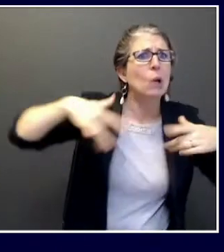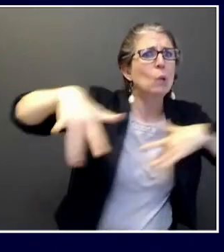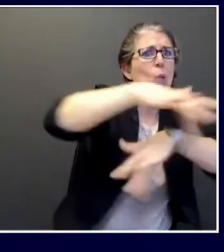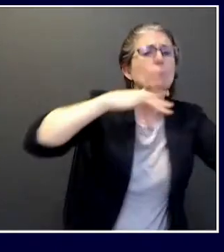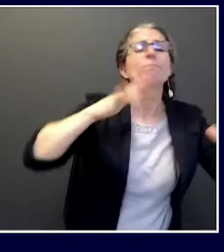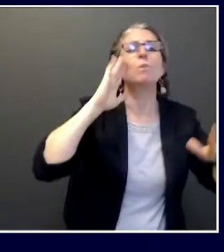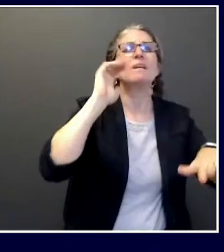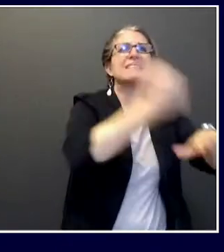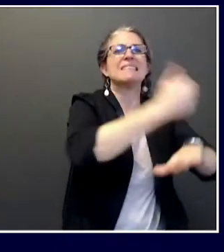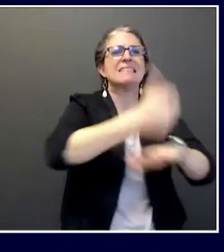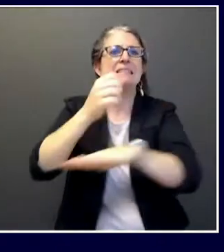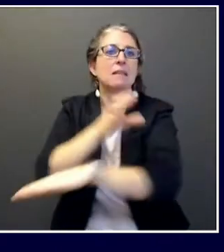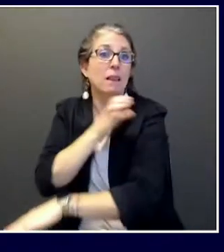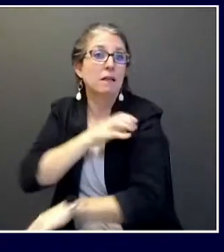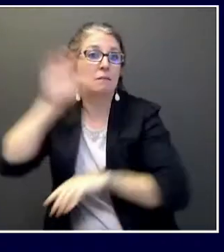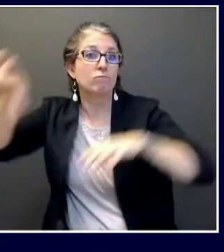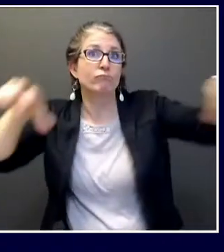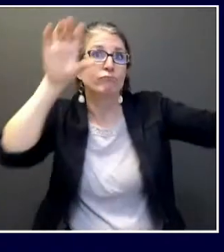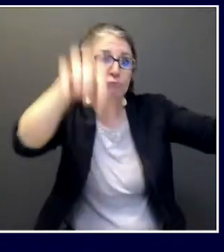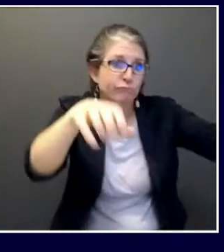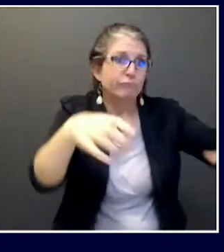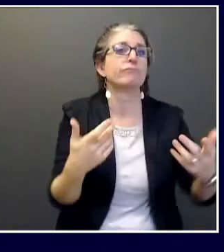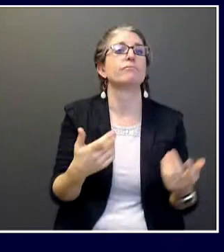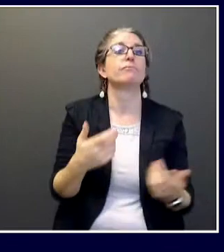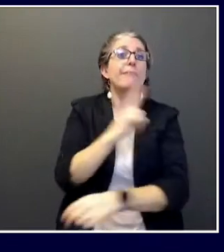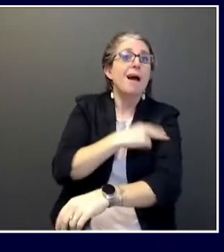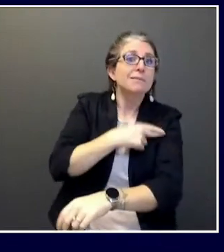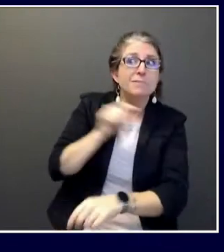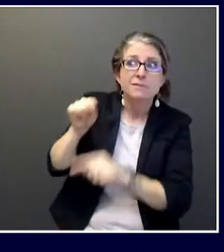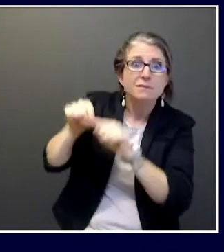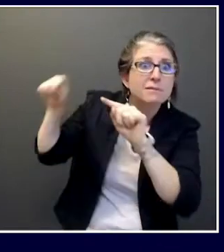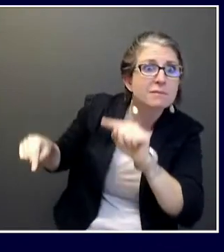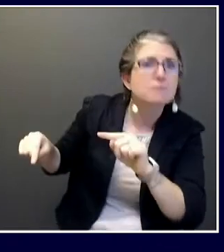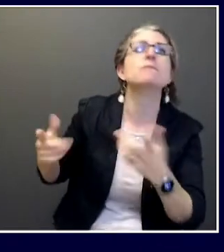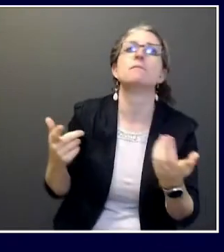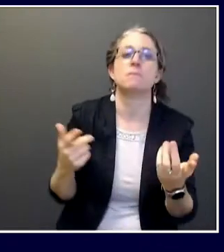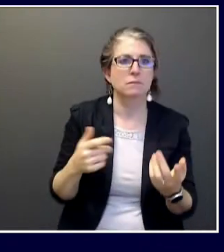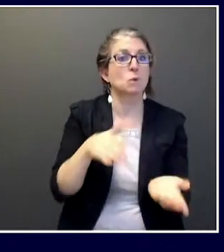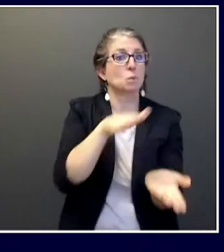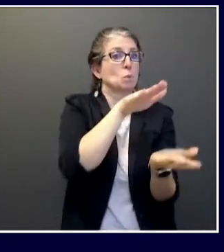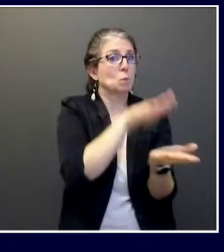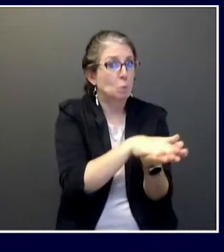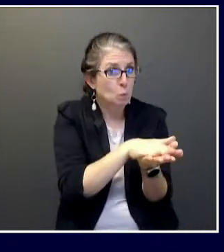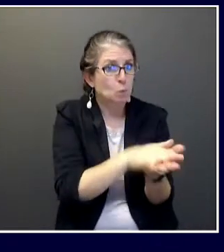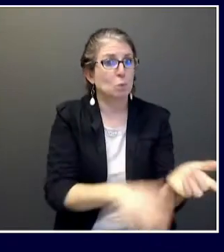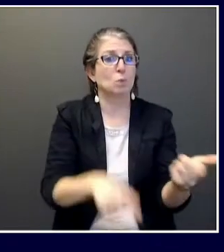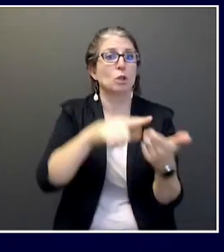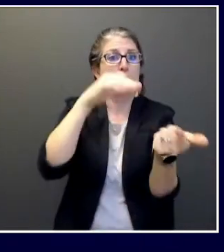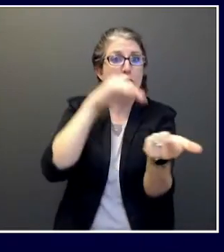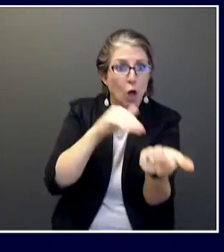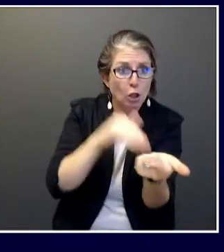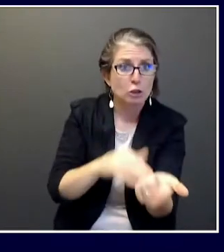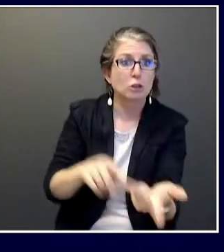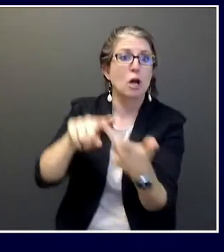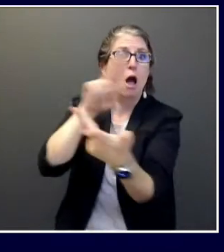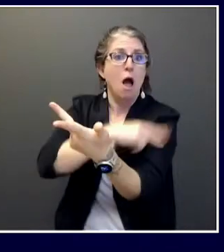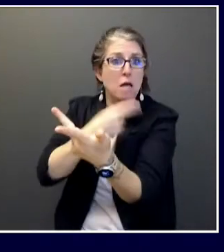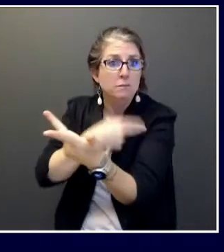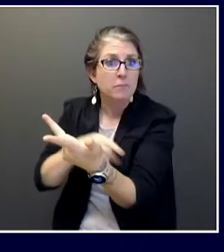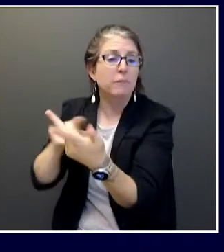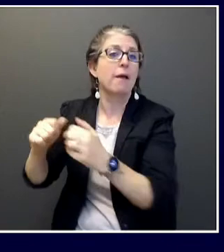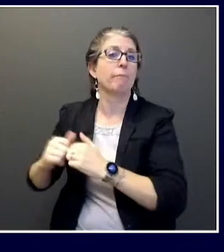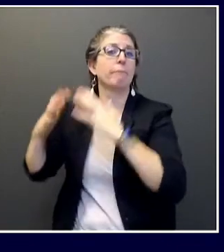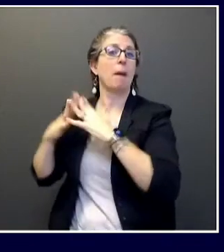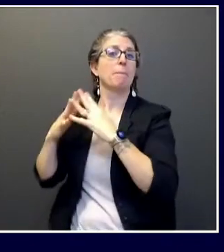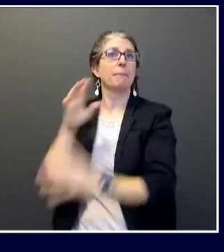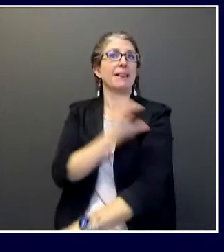necessarily connected with schools. And as a reminder, two of the large-scale vaccination clinics remain open.